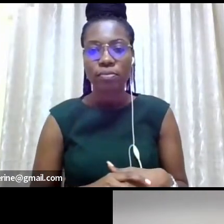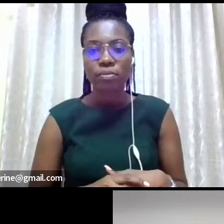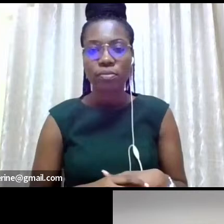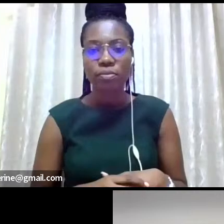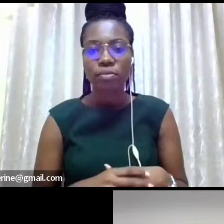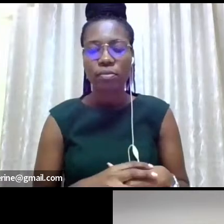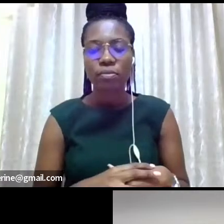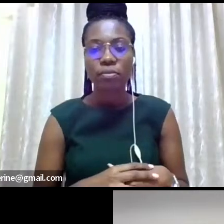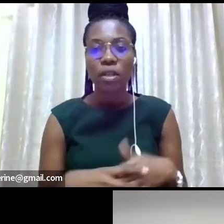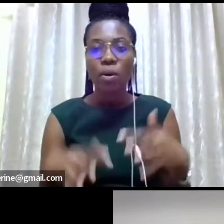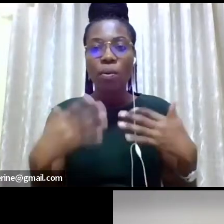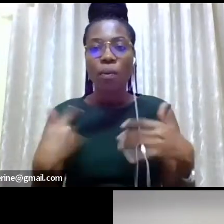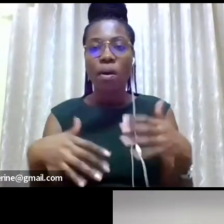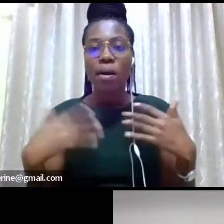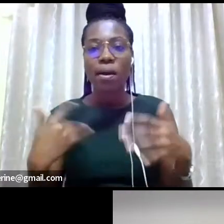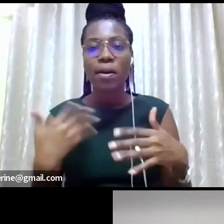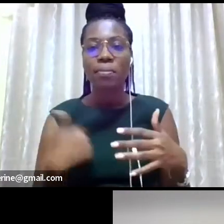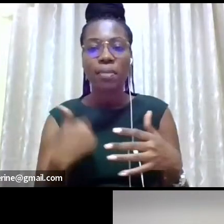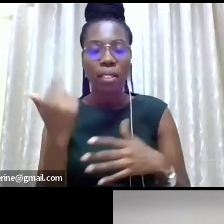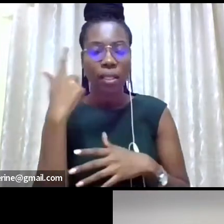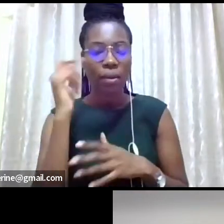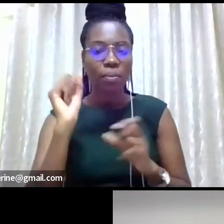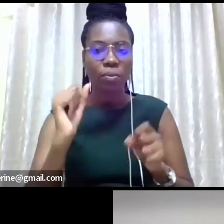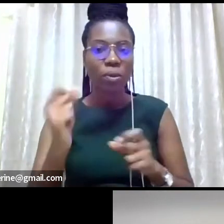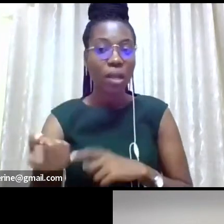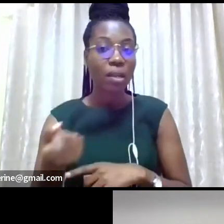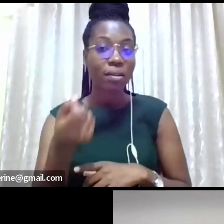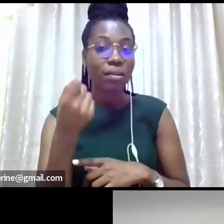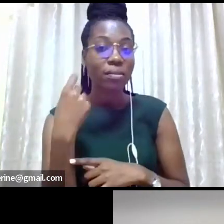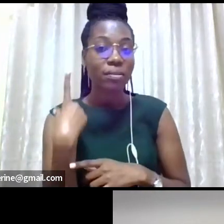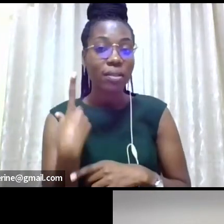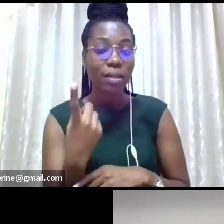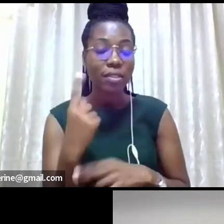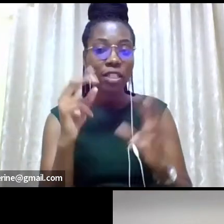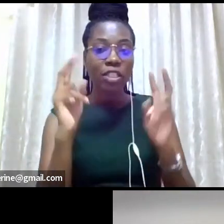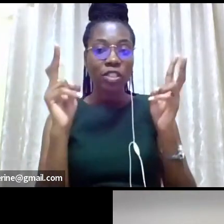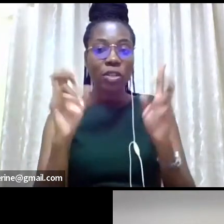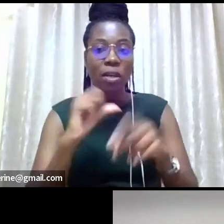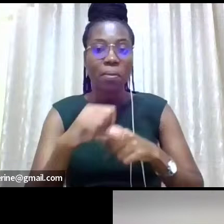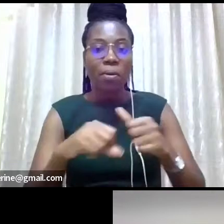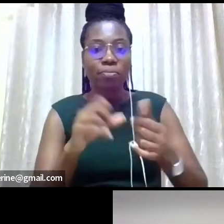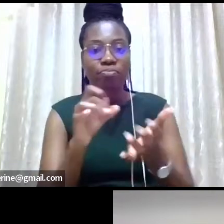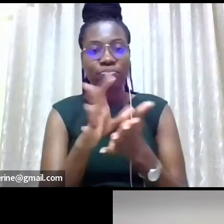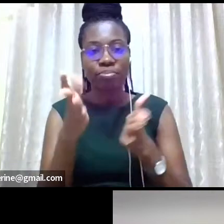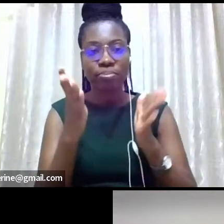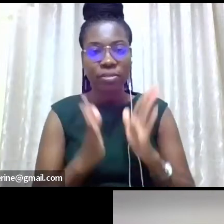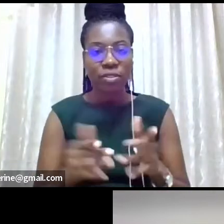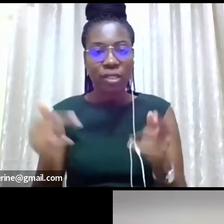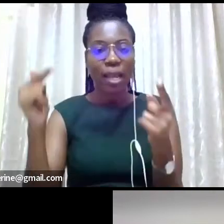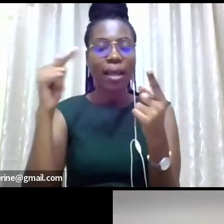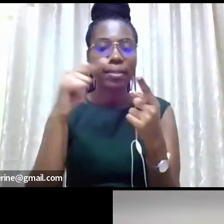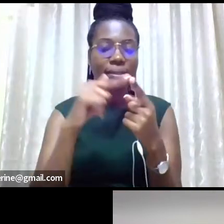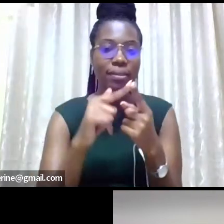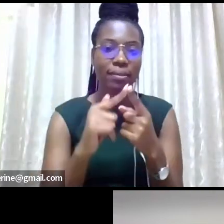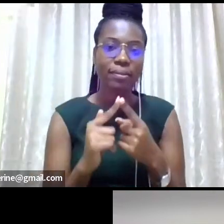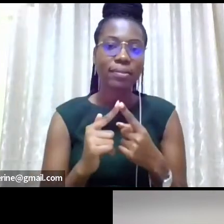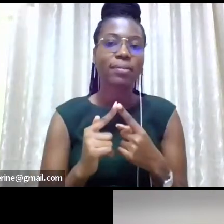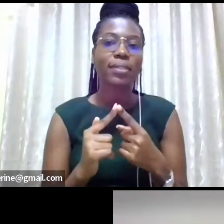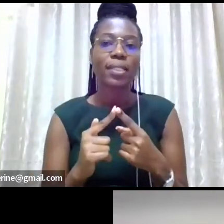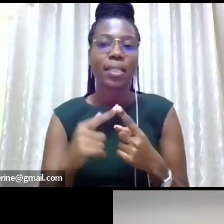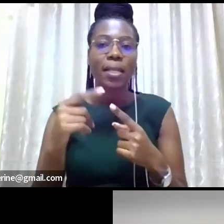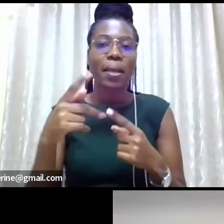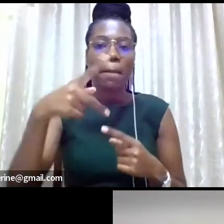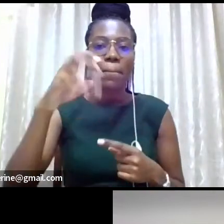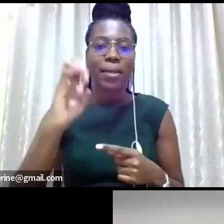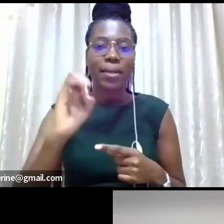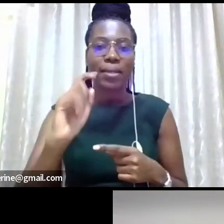Wow. I've always thought that I understand the issue of dismissing somebody until Peter has